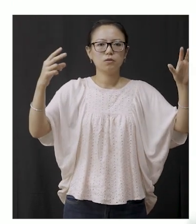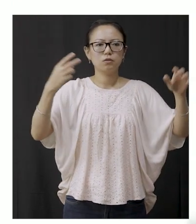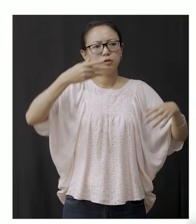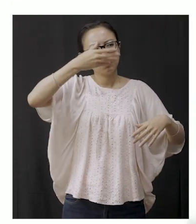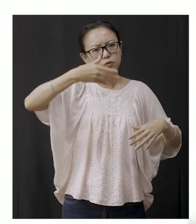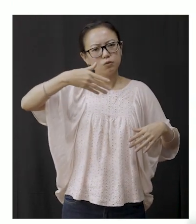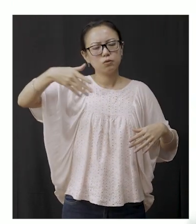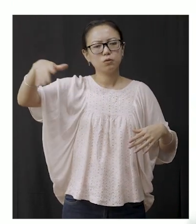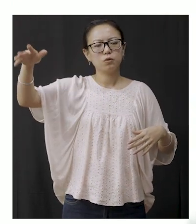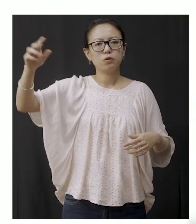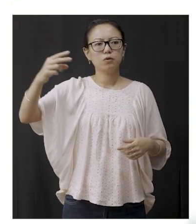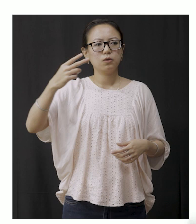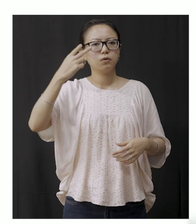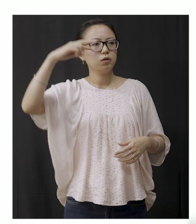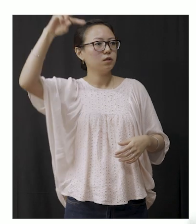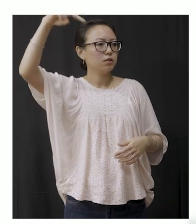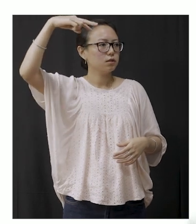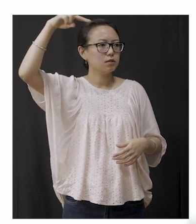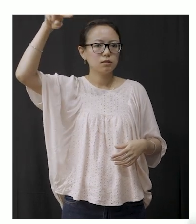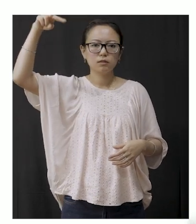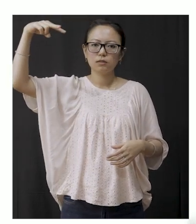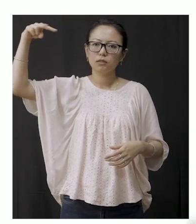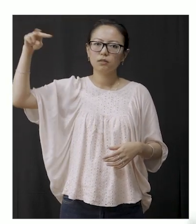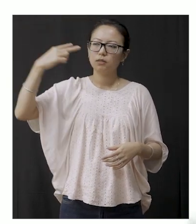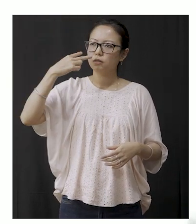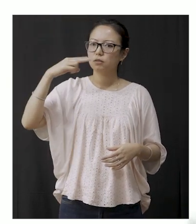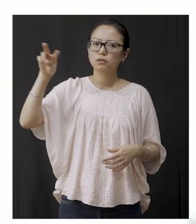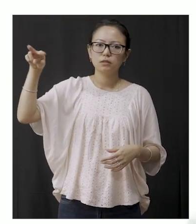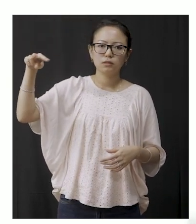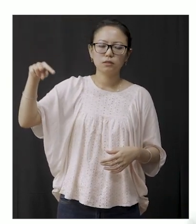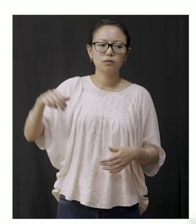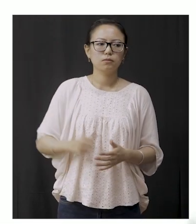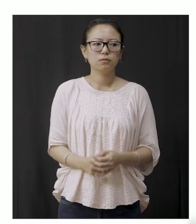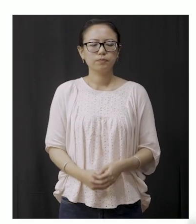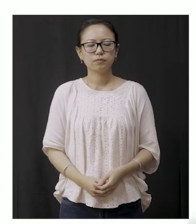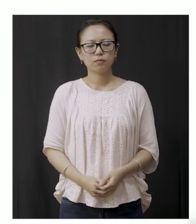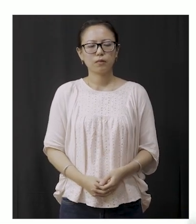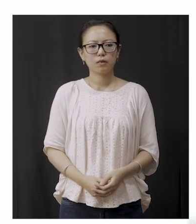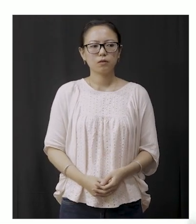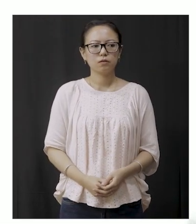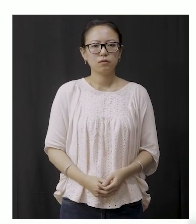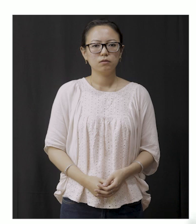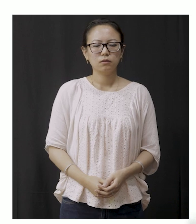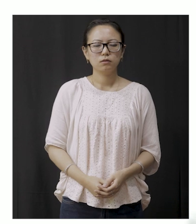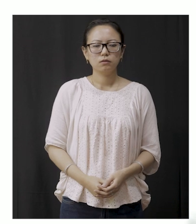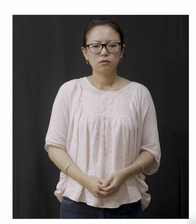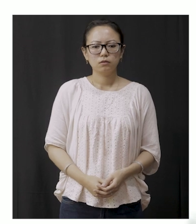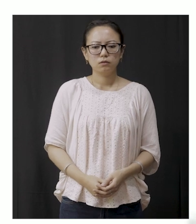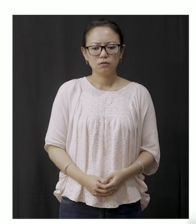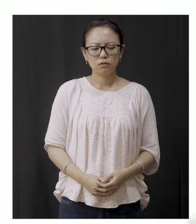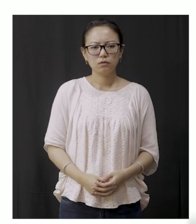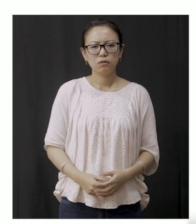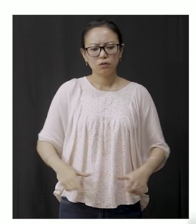outside, it can see the clouds that are moving around, right? Since they are exposed, the head part of the